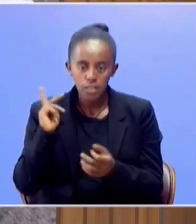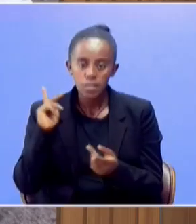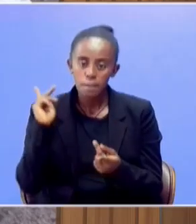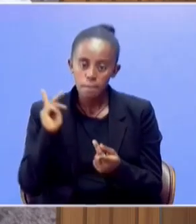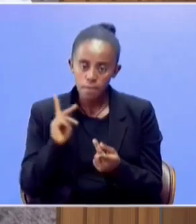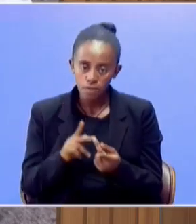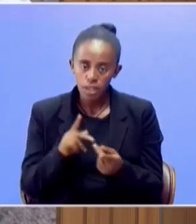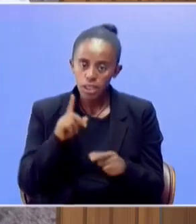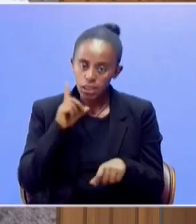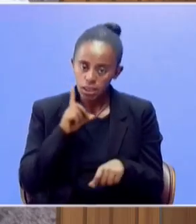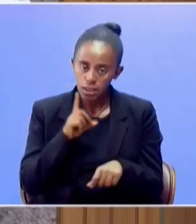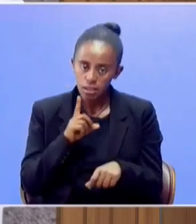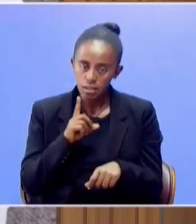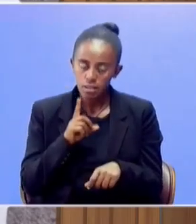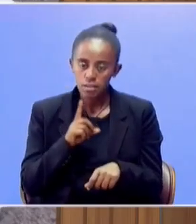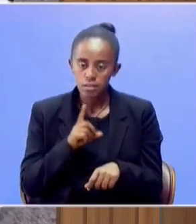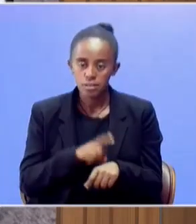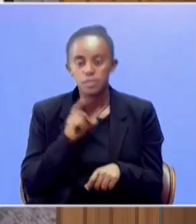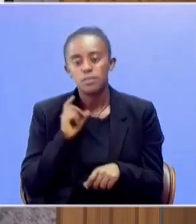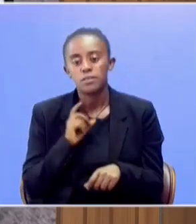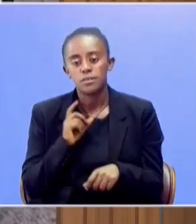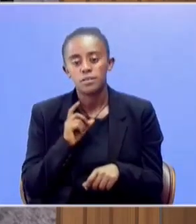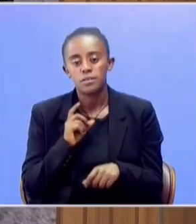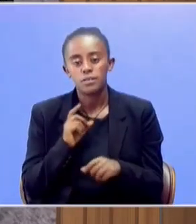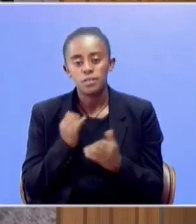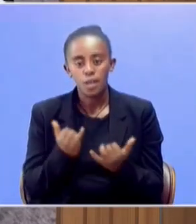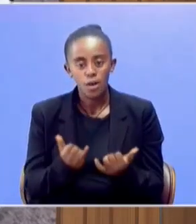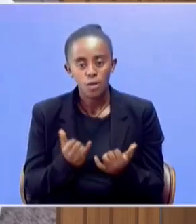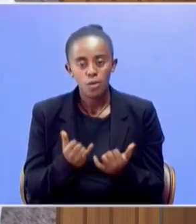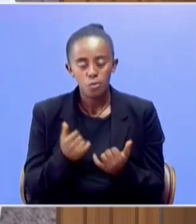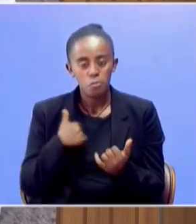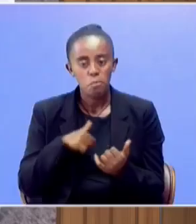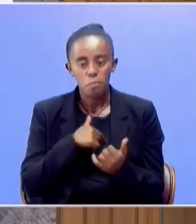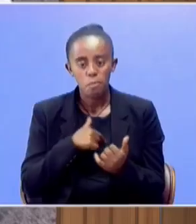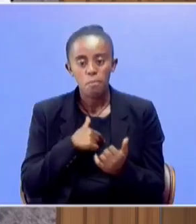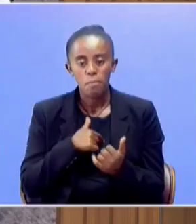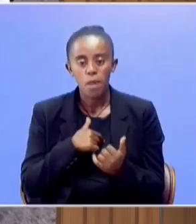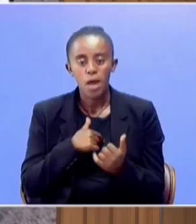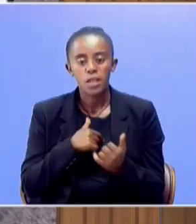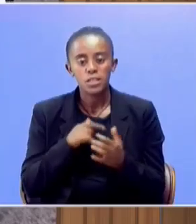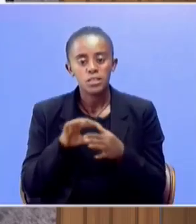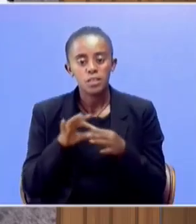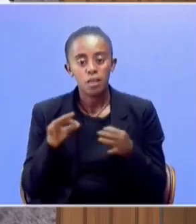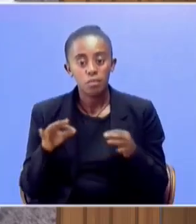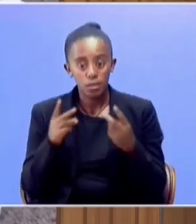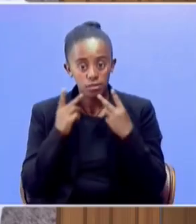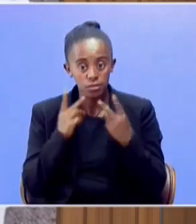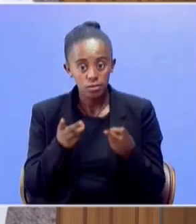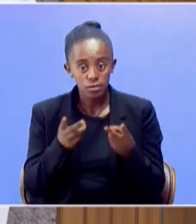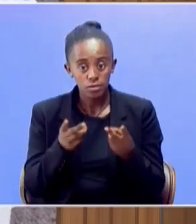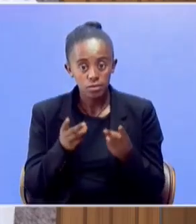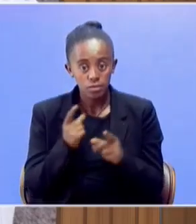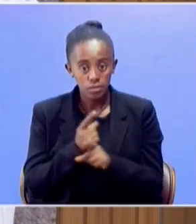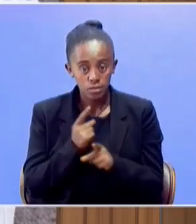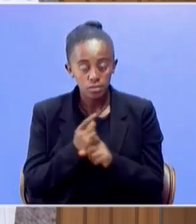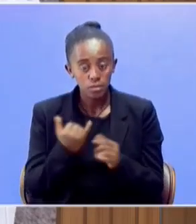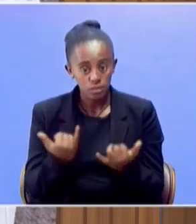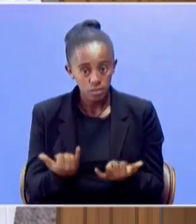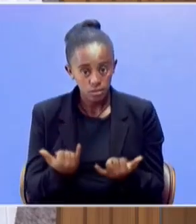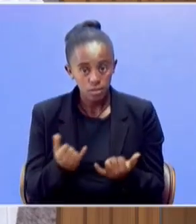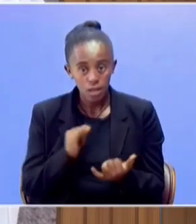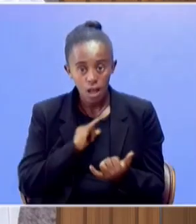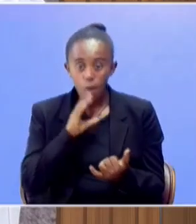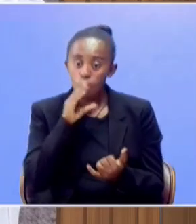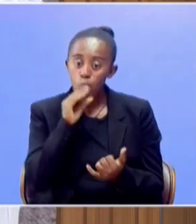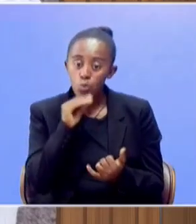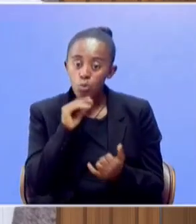Past perfect. Now let's come to my sentence. Okay? Right now, currently, I am